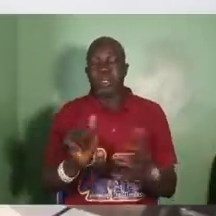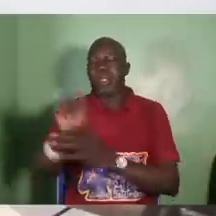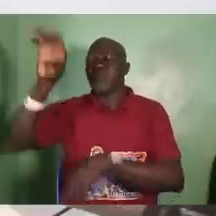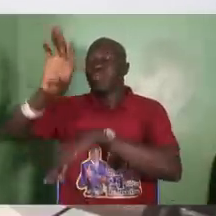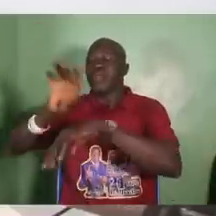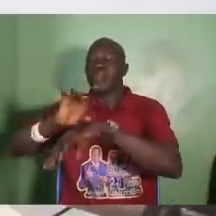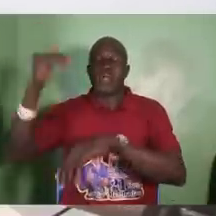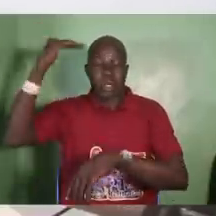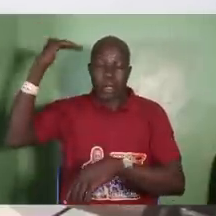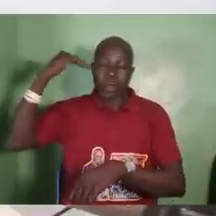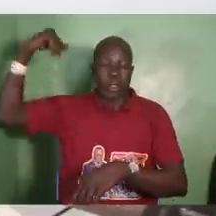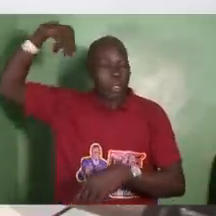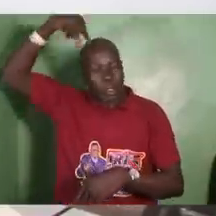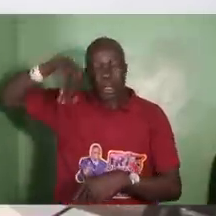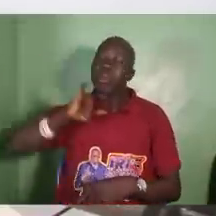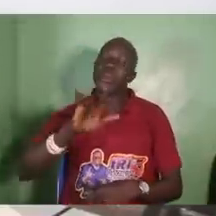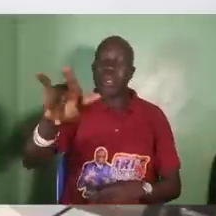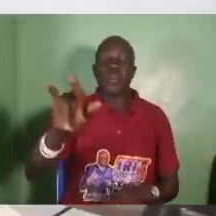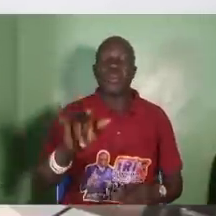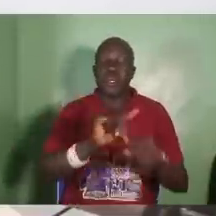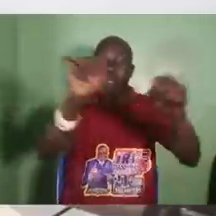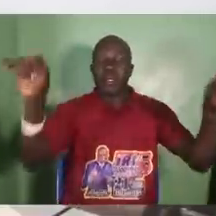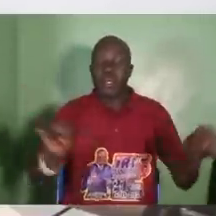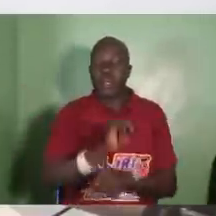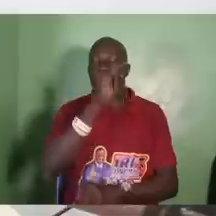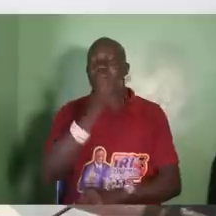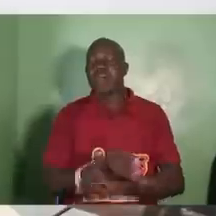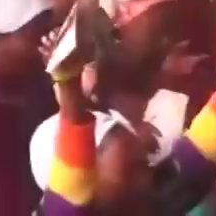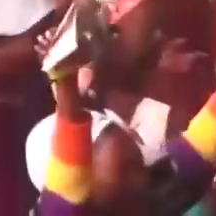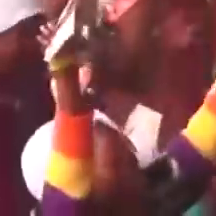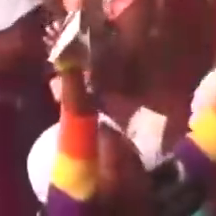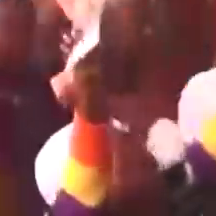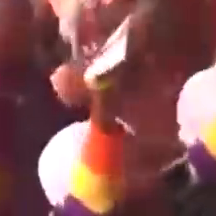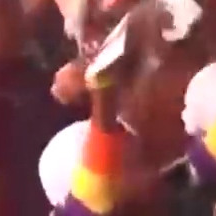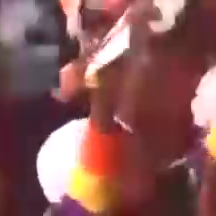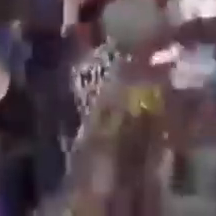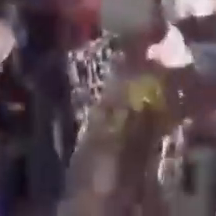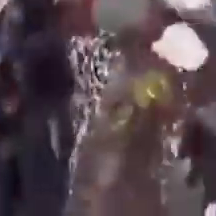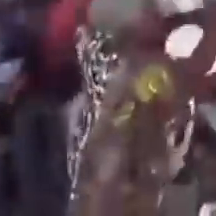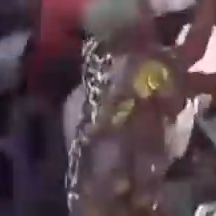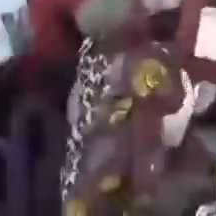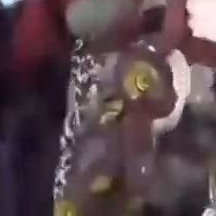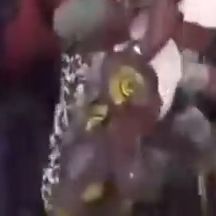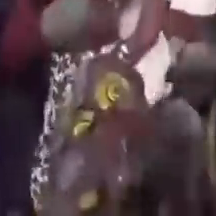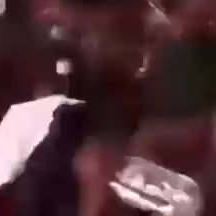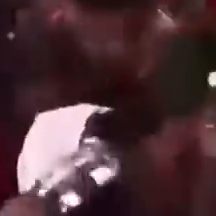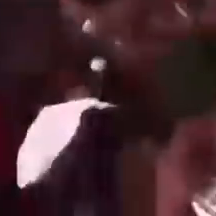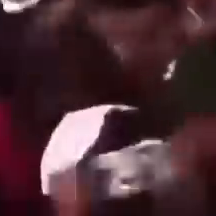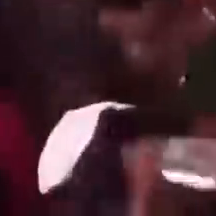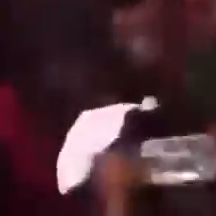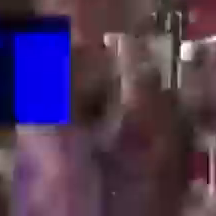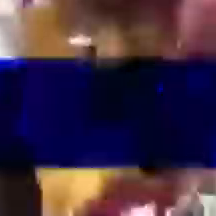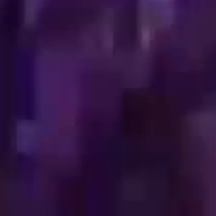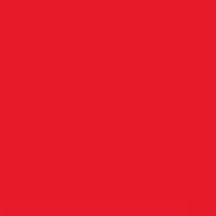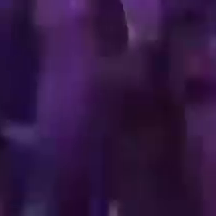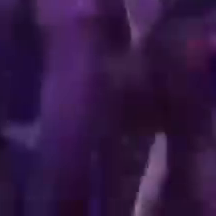Reality tori jo wa ni Baremu Idobi Airport area na Eba Oti de o Sebioba Festival Oti